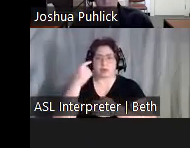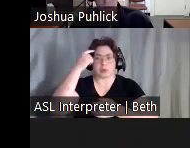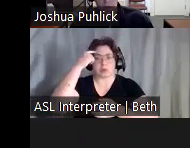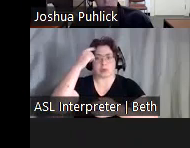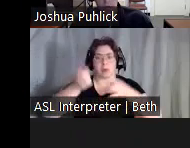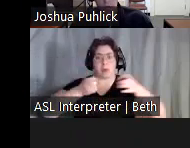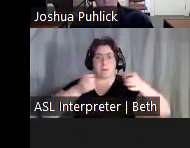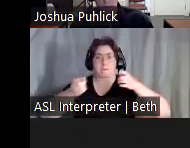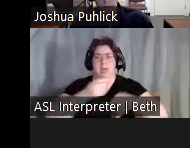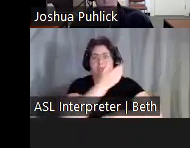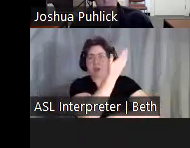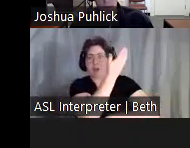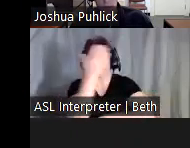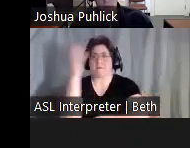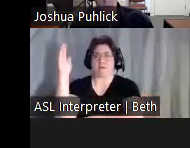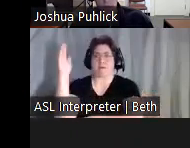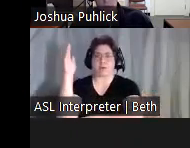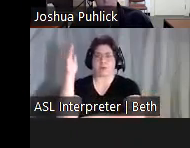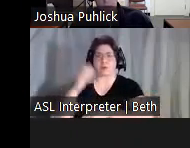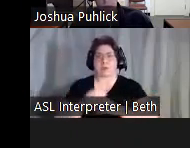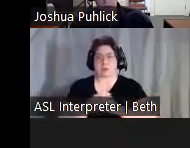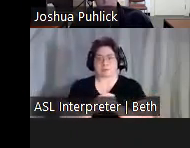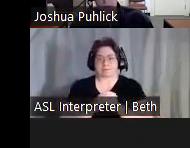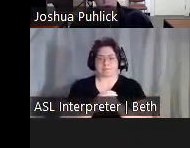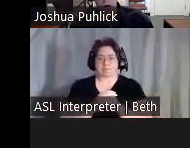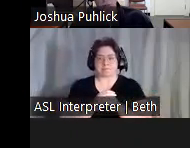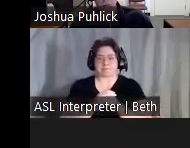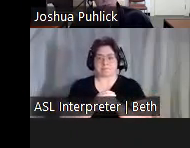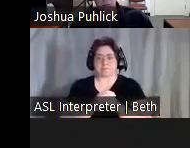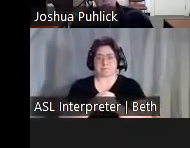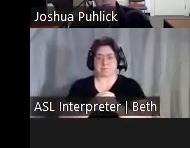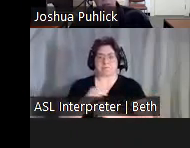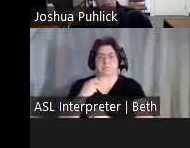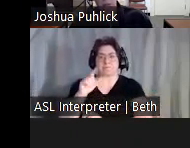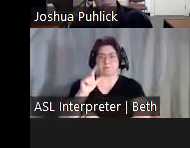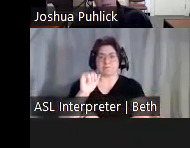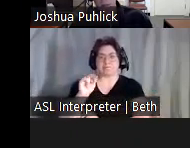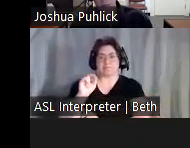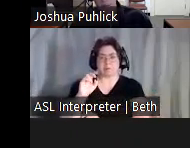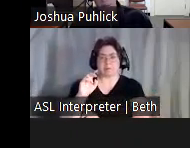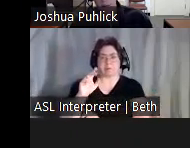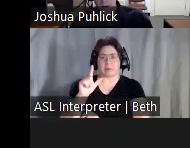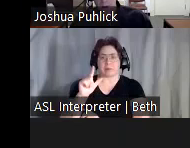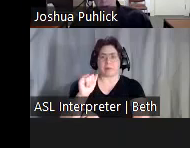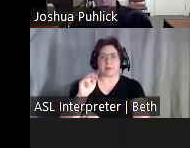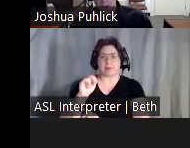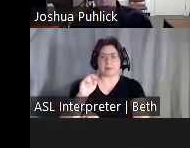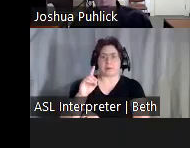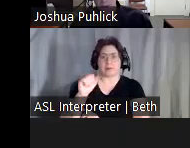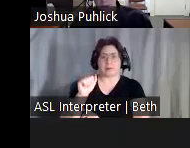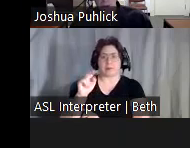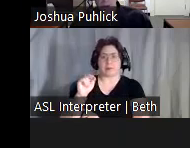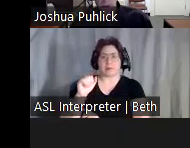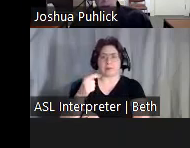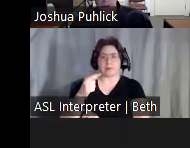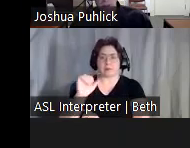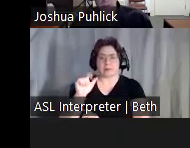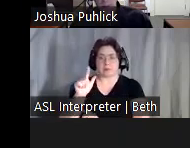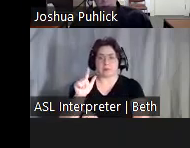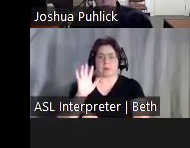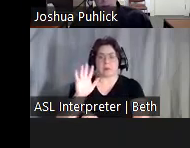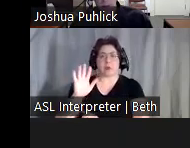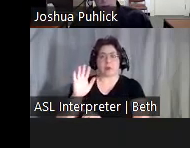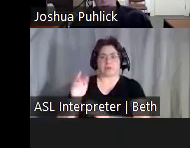Nagel in the Journal of Forestry. Her and her authors say, given the inherent uncertainty in climate